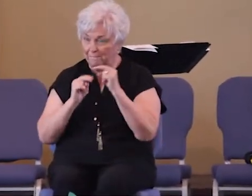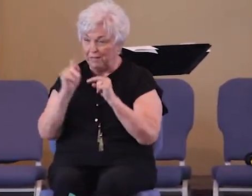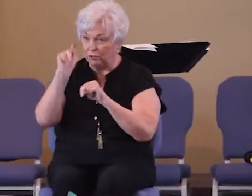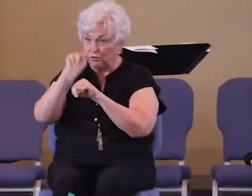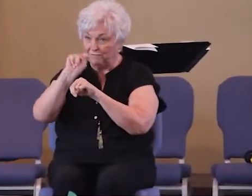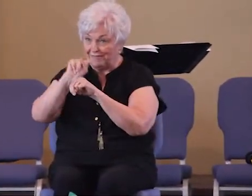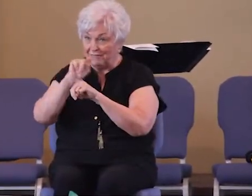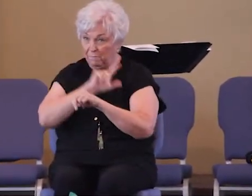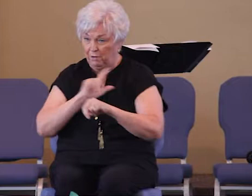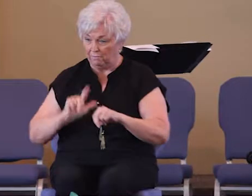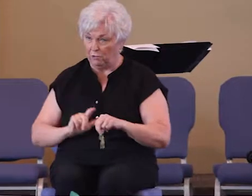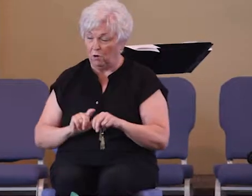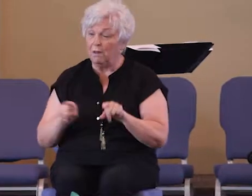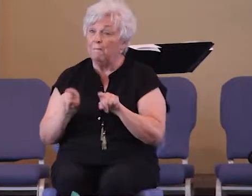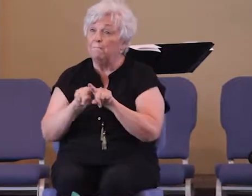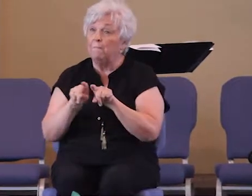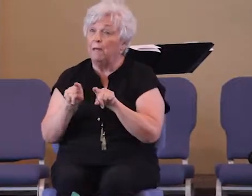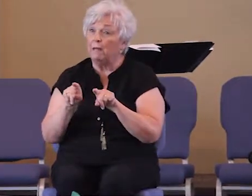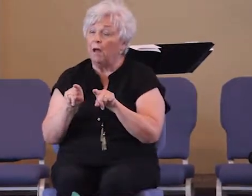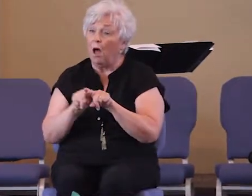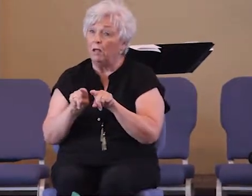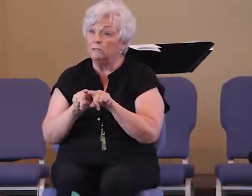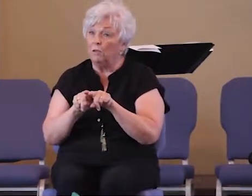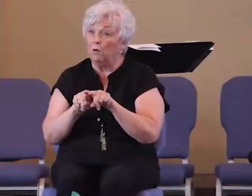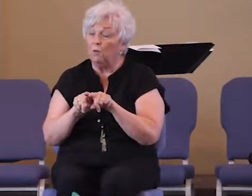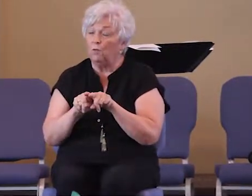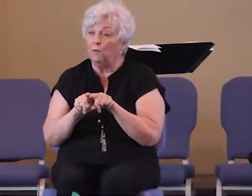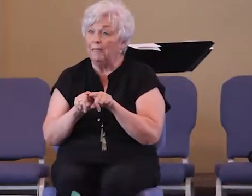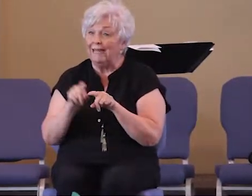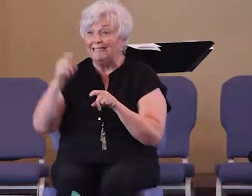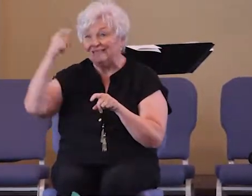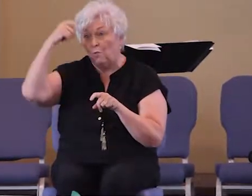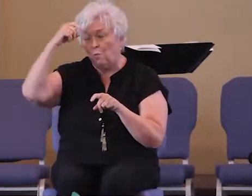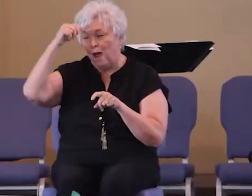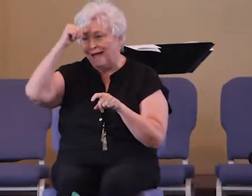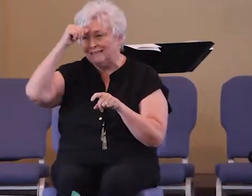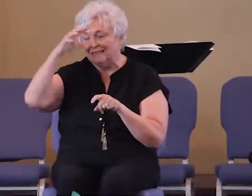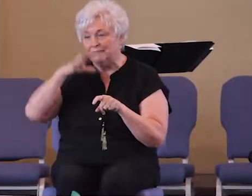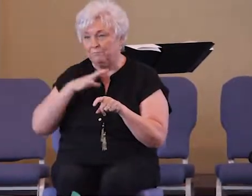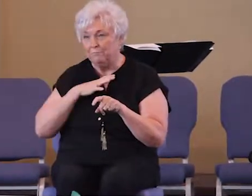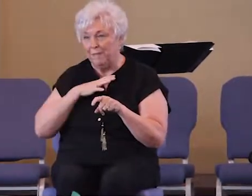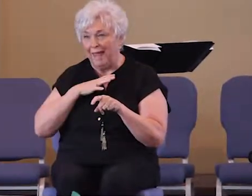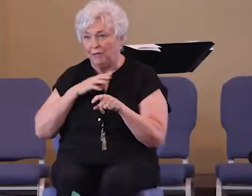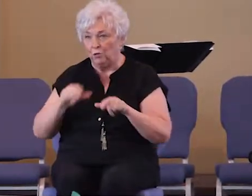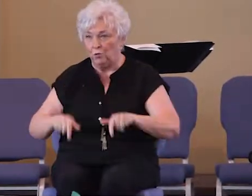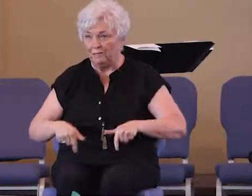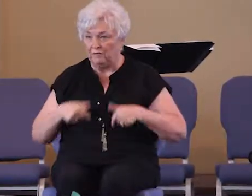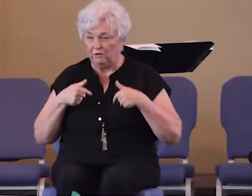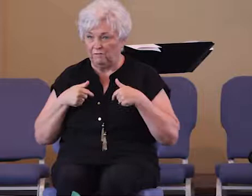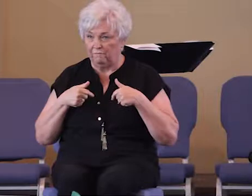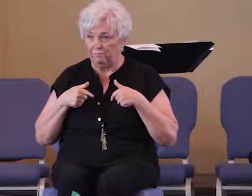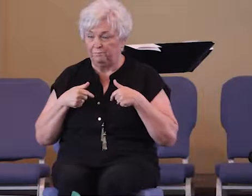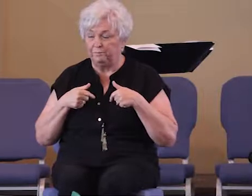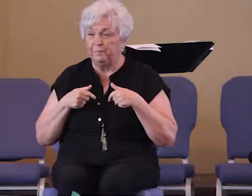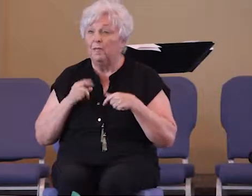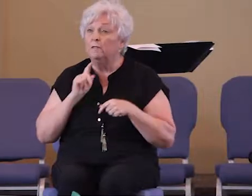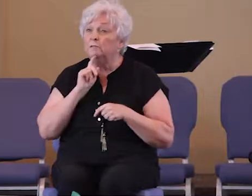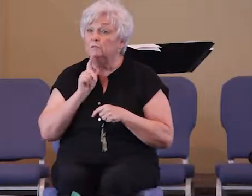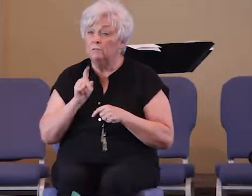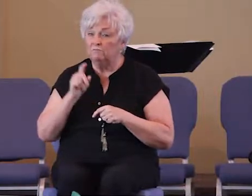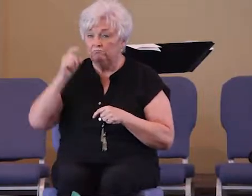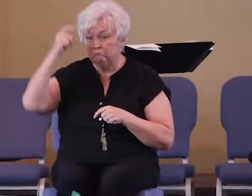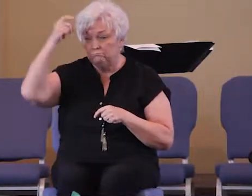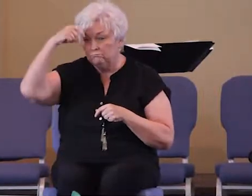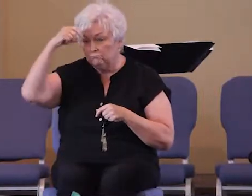of the Lord, but he is, as someone said, the wisest person who has ever lived. And so if he's the